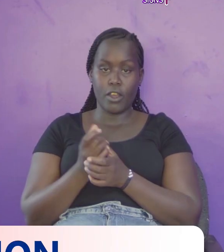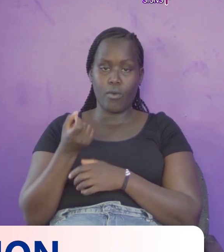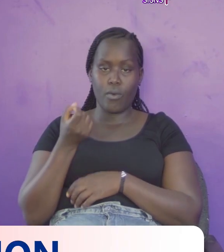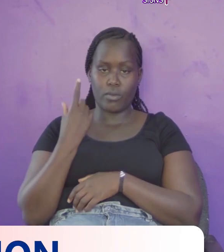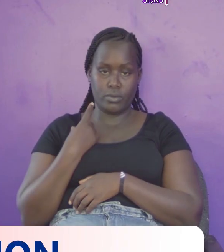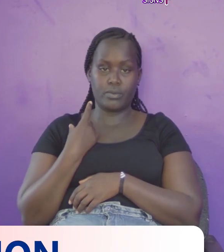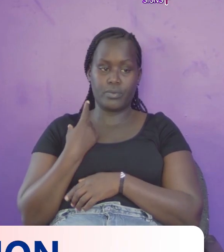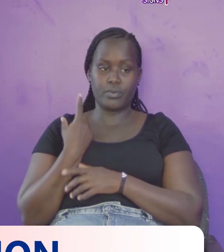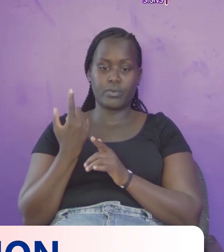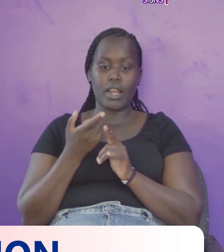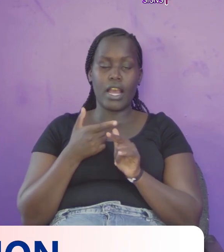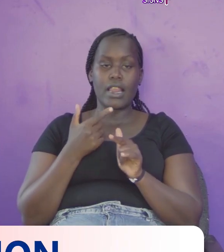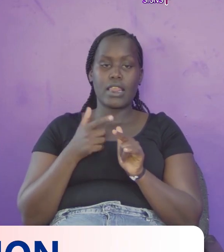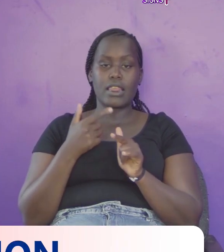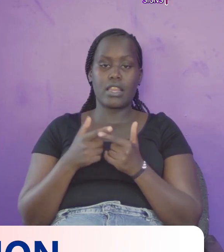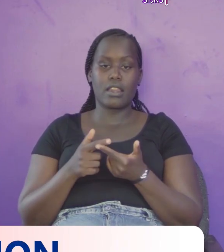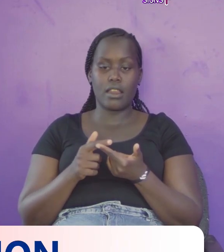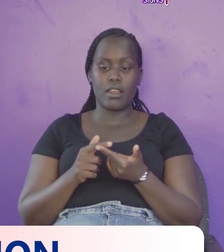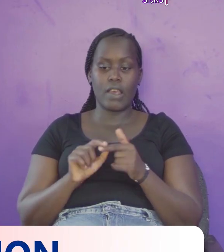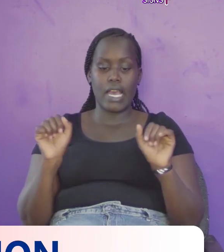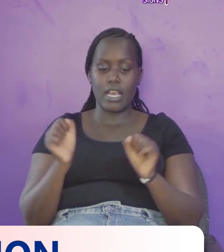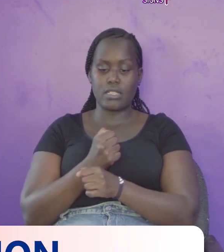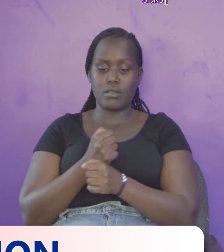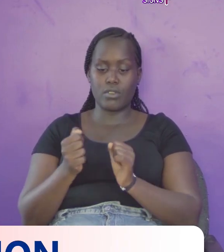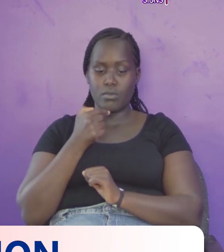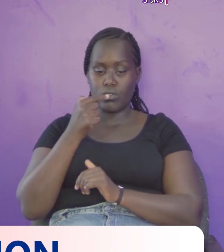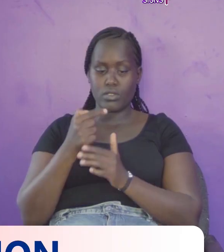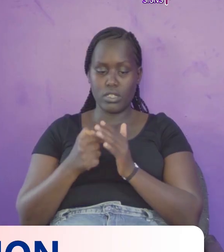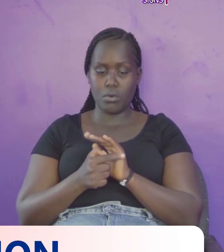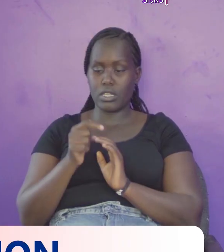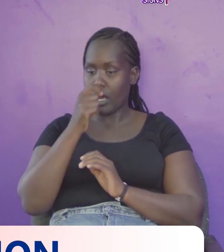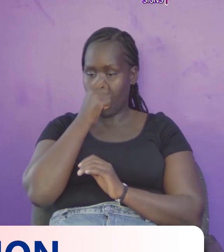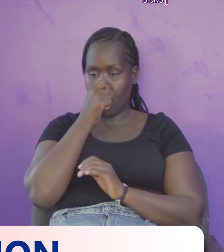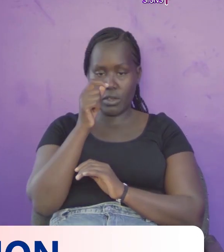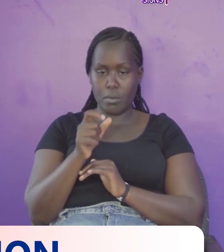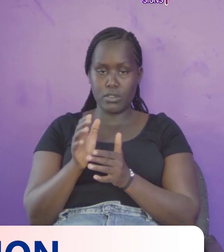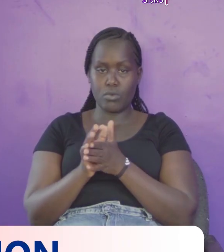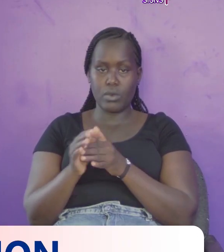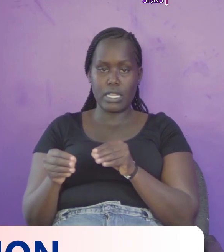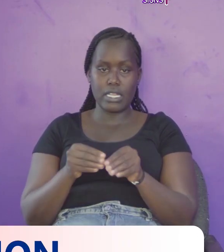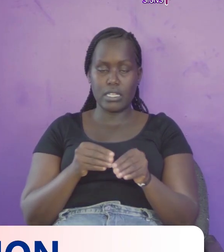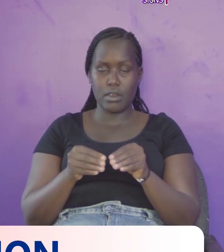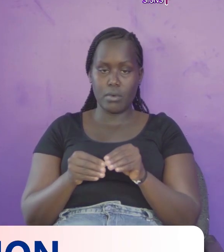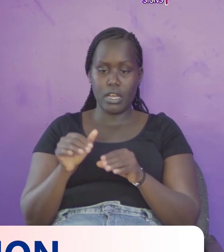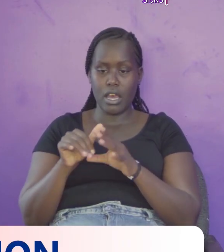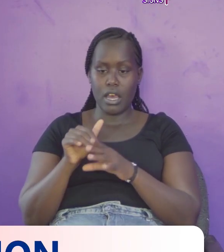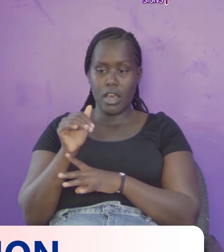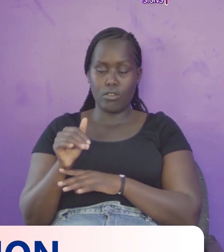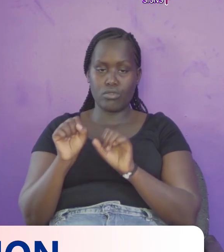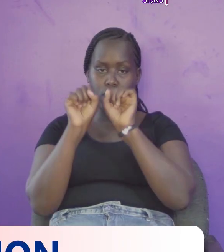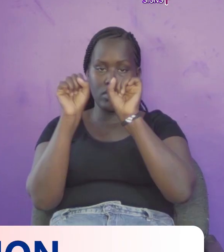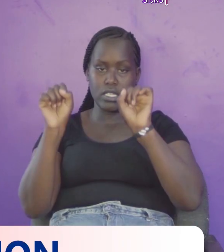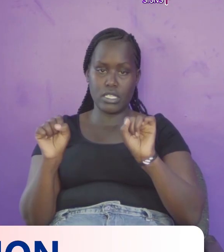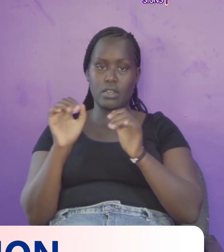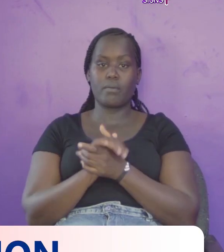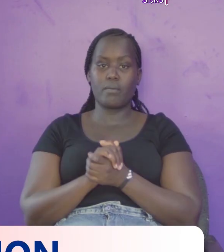Yes. And therefore, we cannot say and we cannot wish persons with disability out of the system.